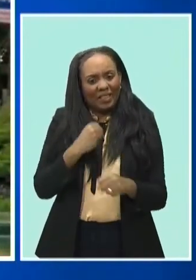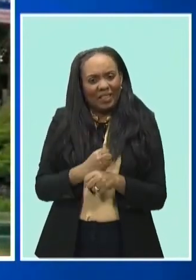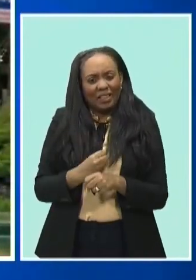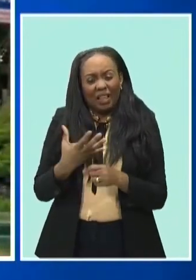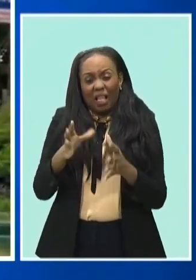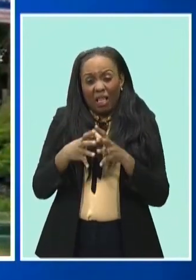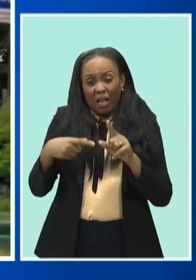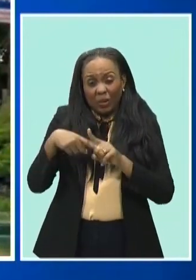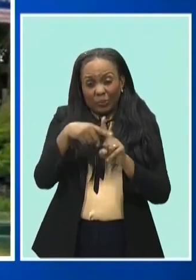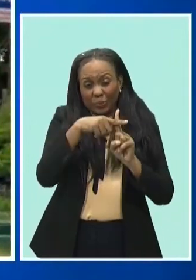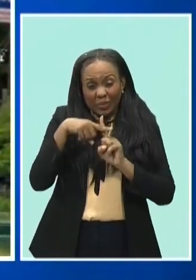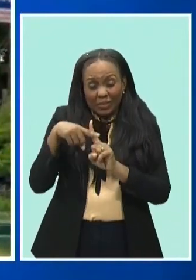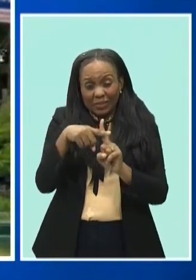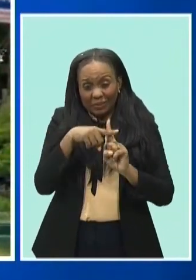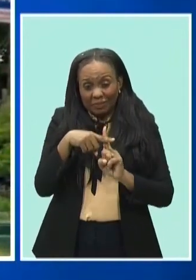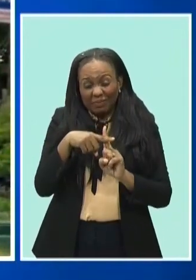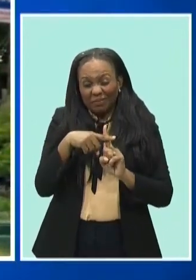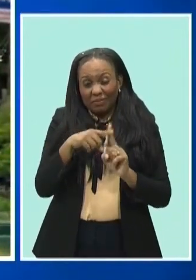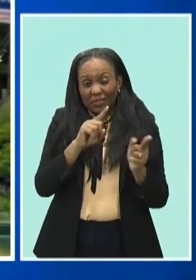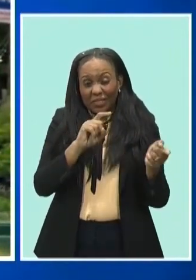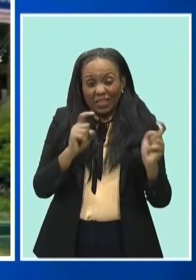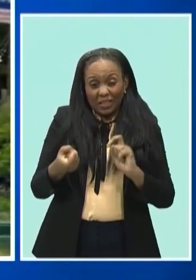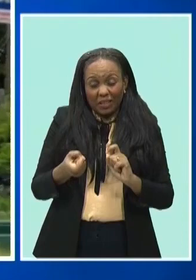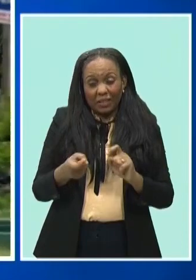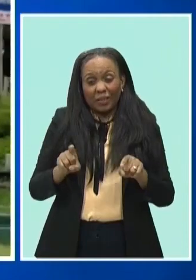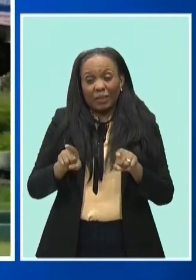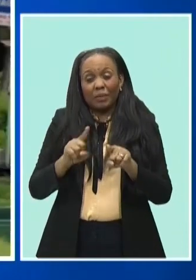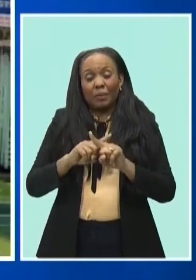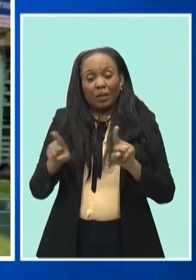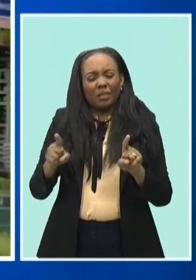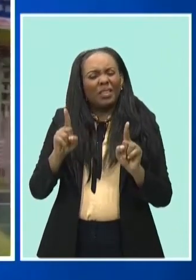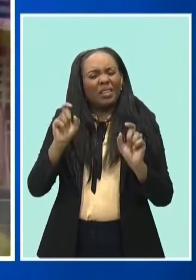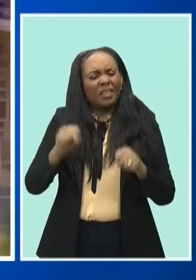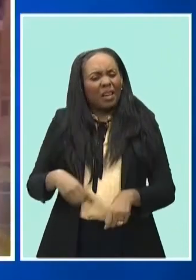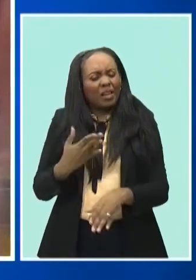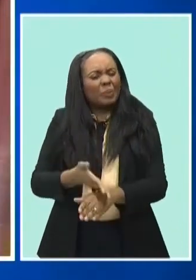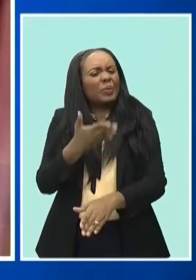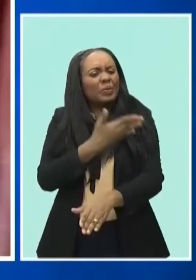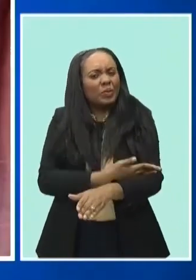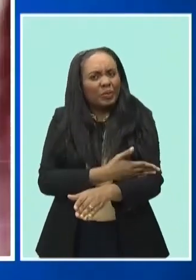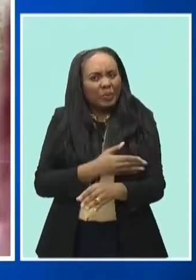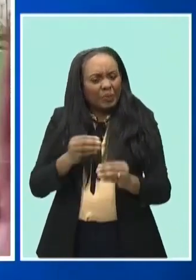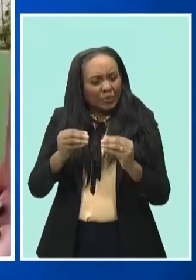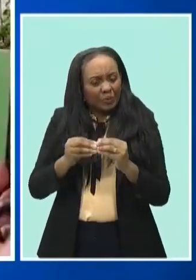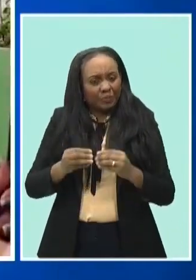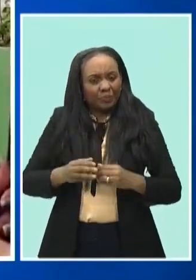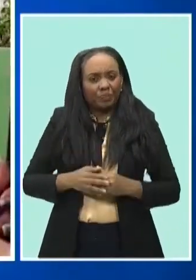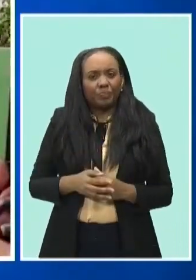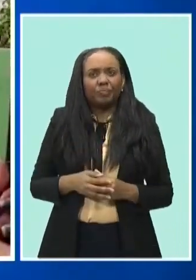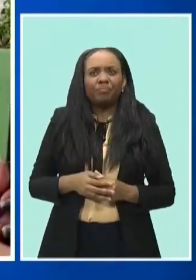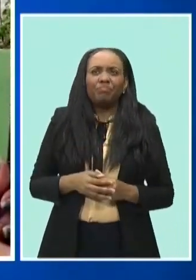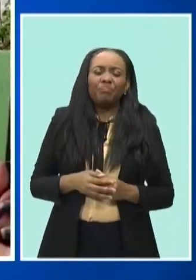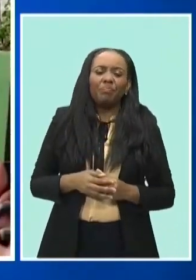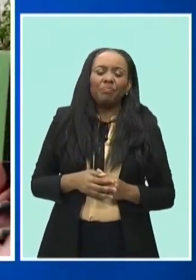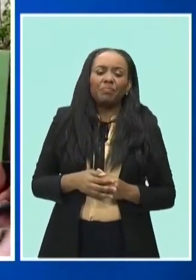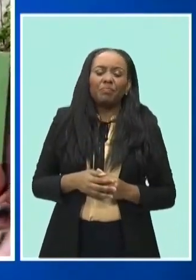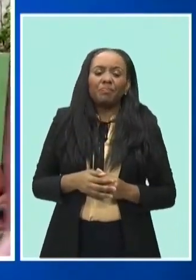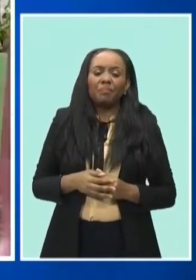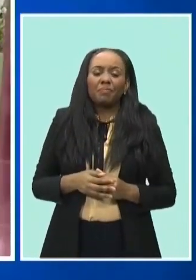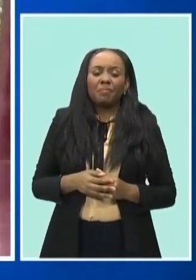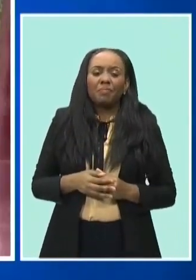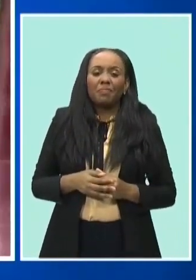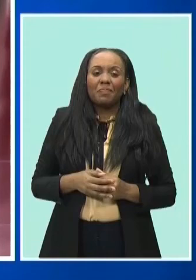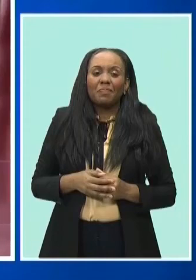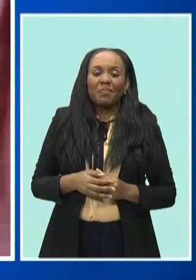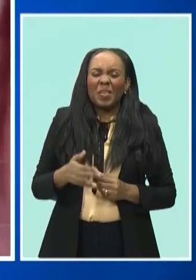positive changes and transformation, there is also need for improvement. Well, I would say it's like